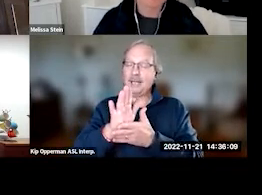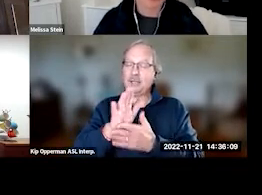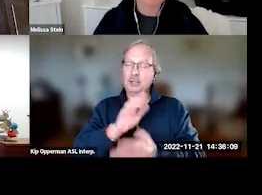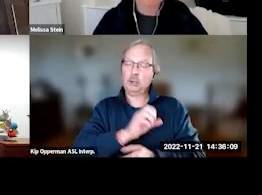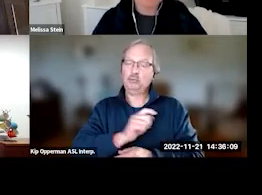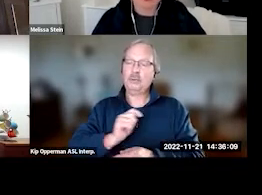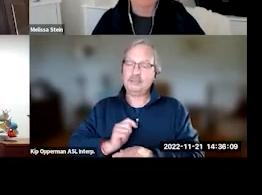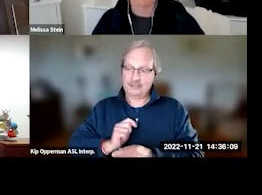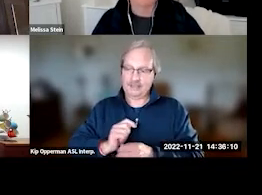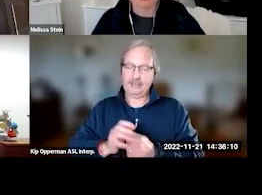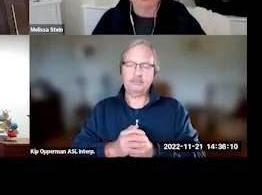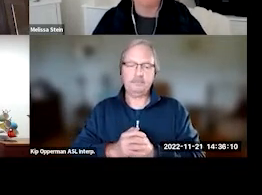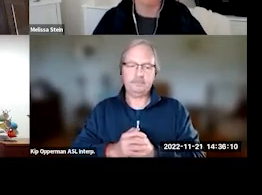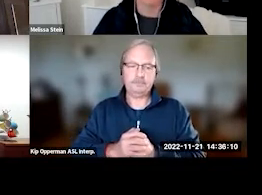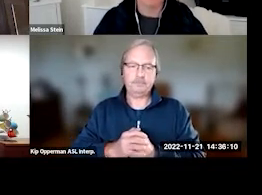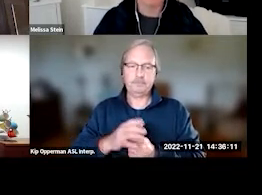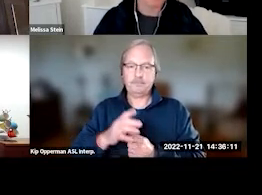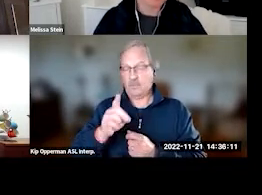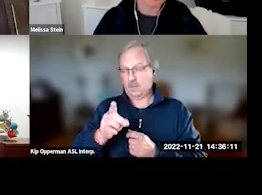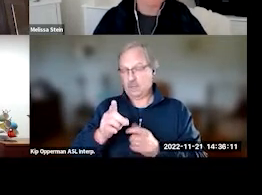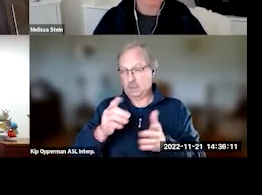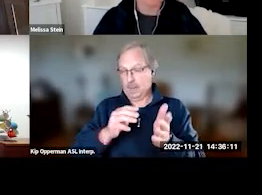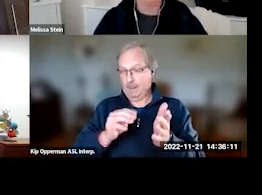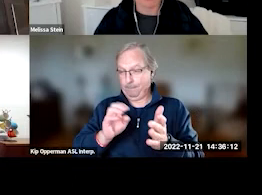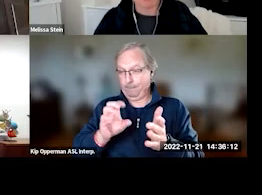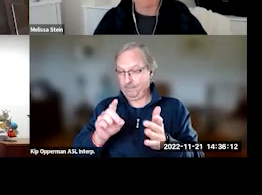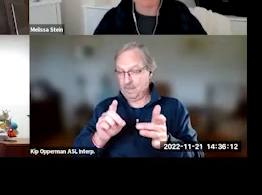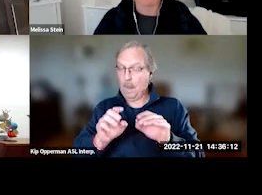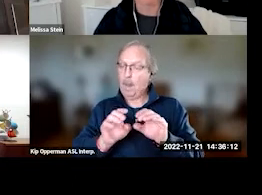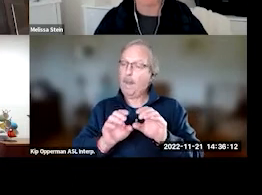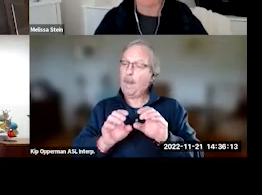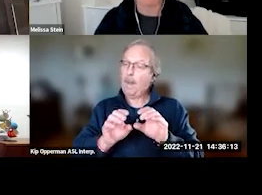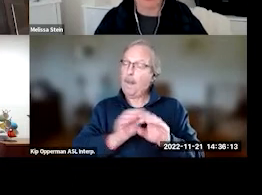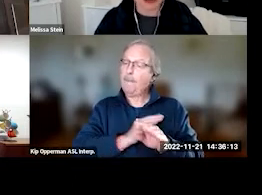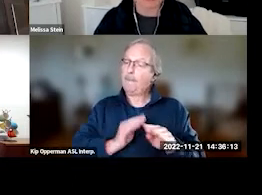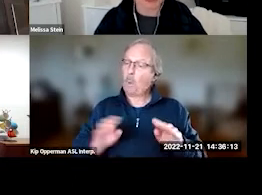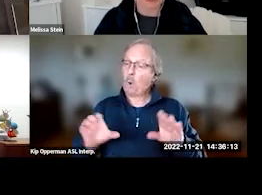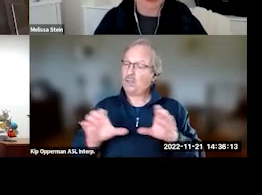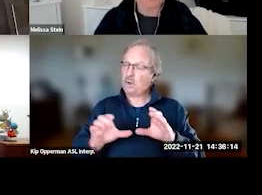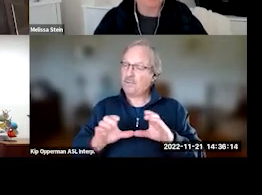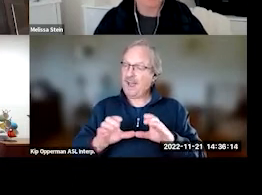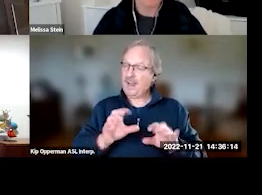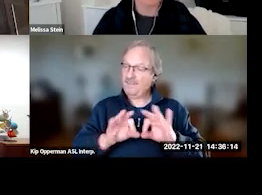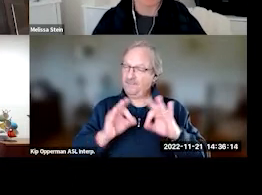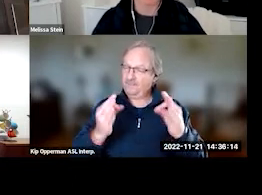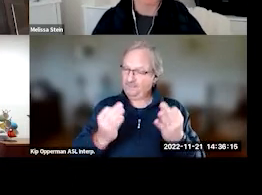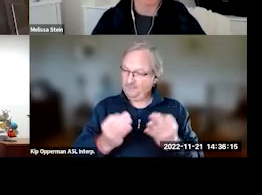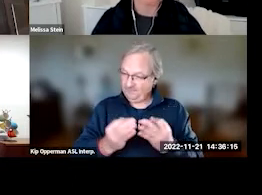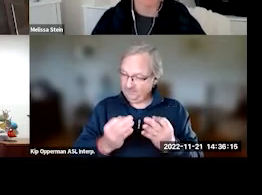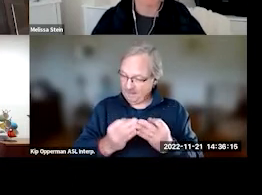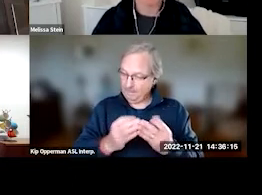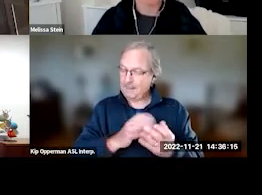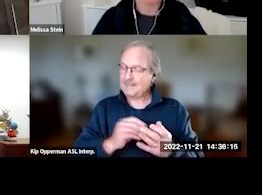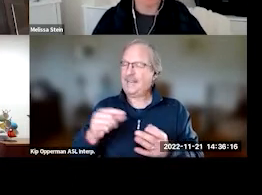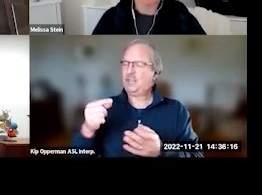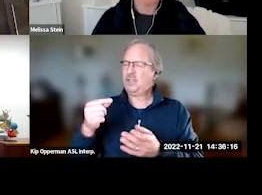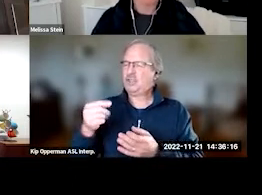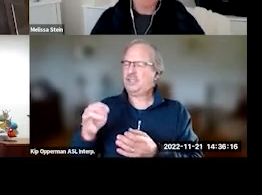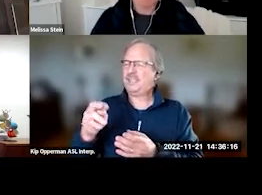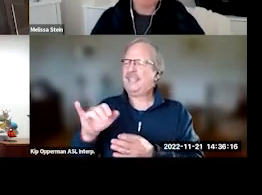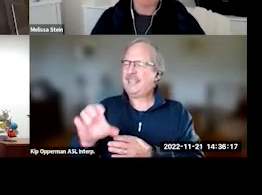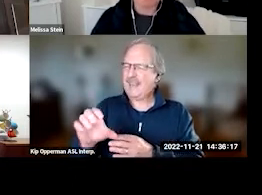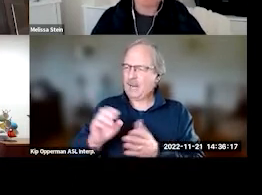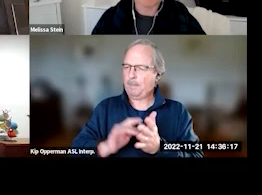Dr. Joyce Troxler is a physician duly board certified in family medicine and addiction medicine. She currently serves as program